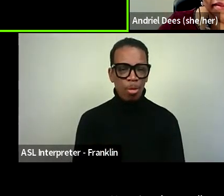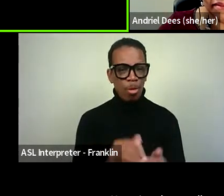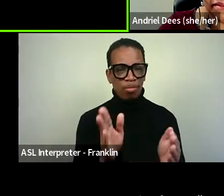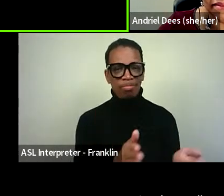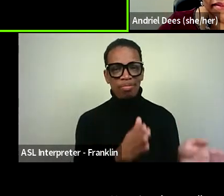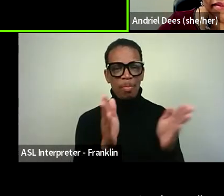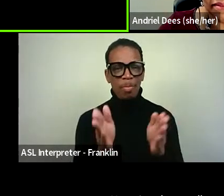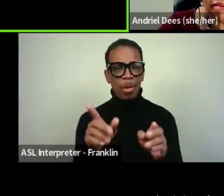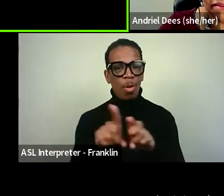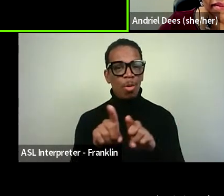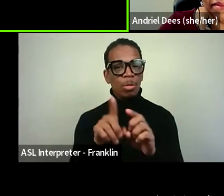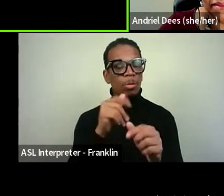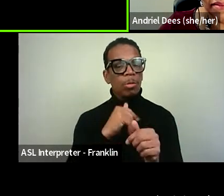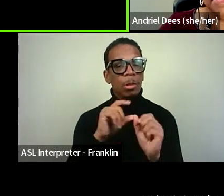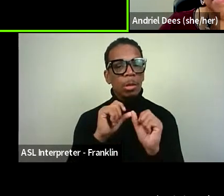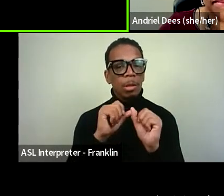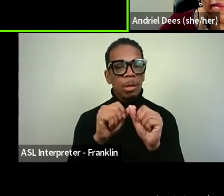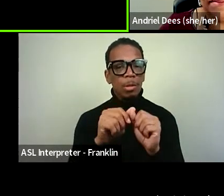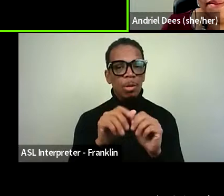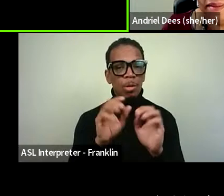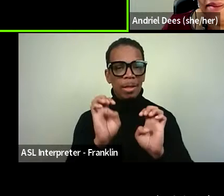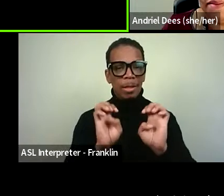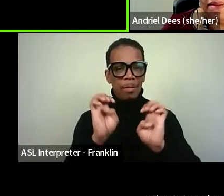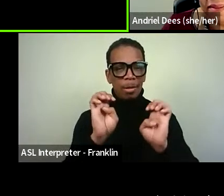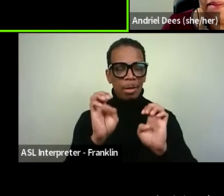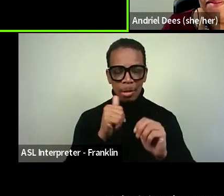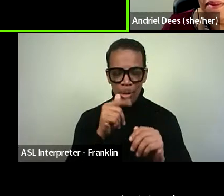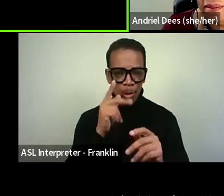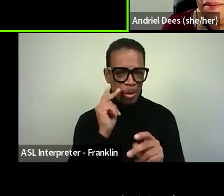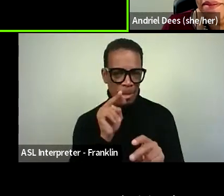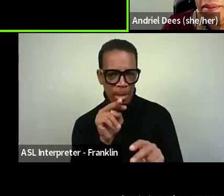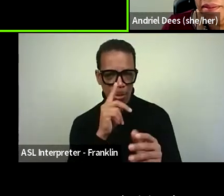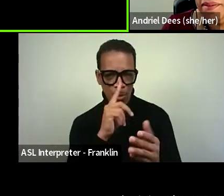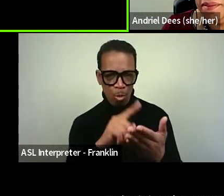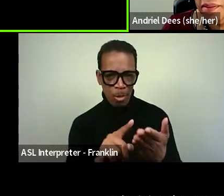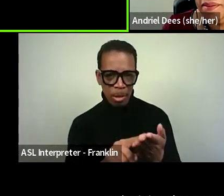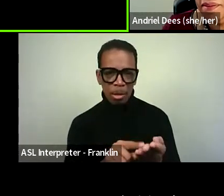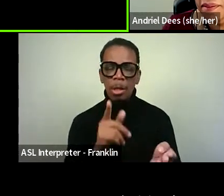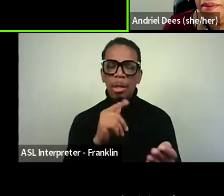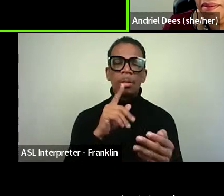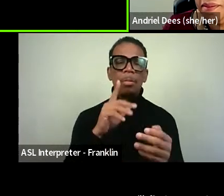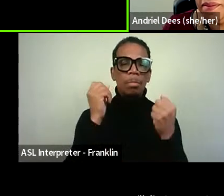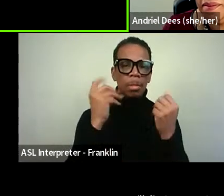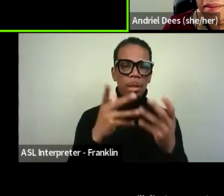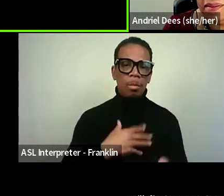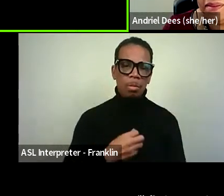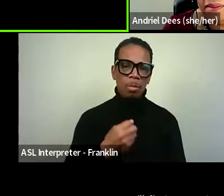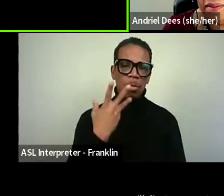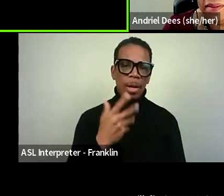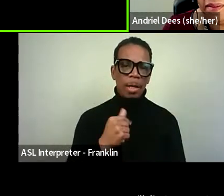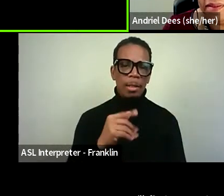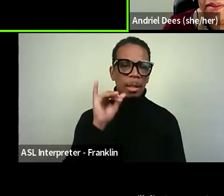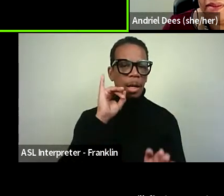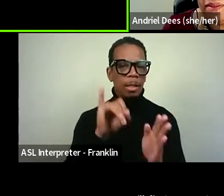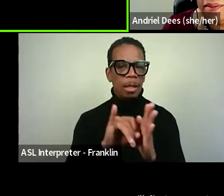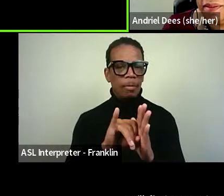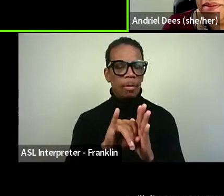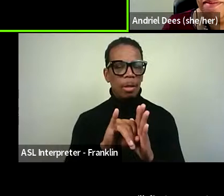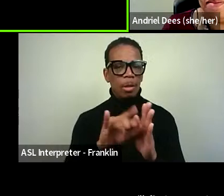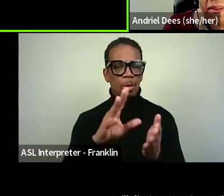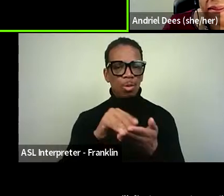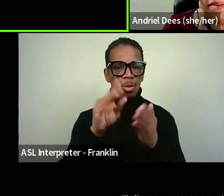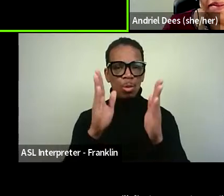do surveys, you will find research studies indicates that many white identifying